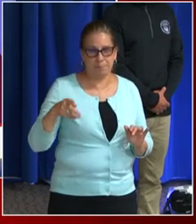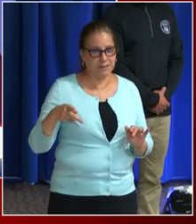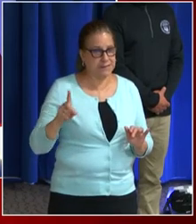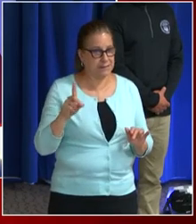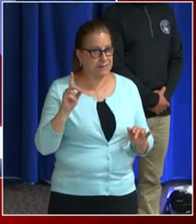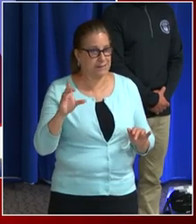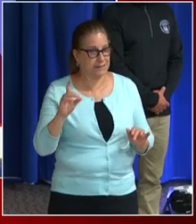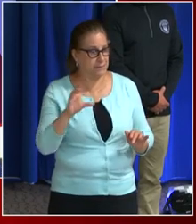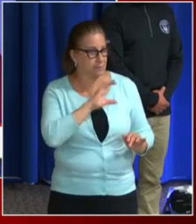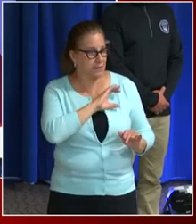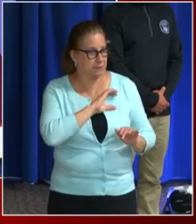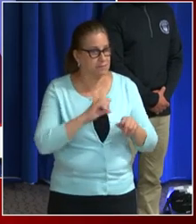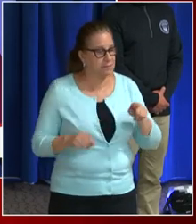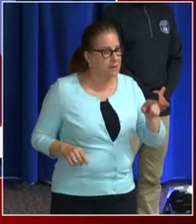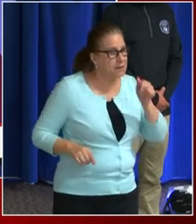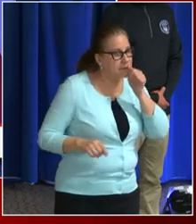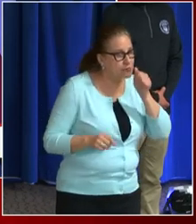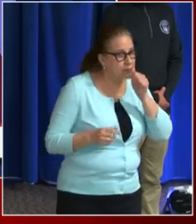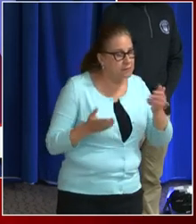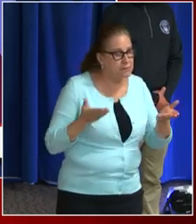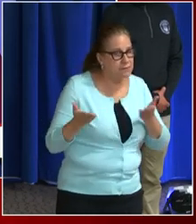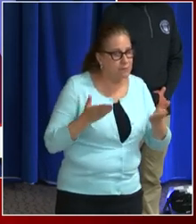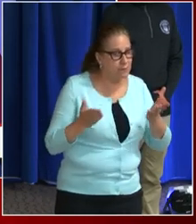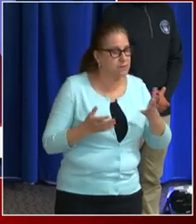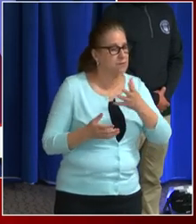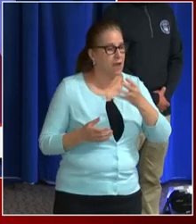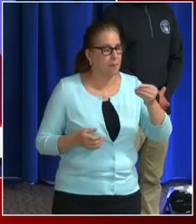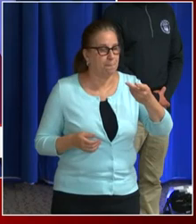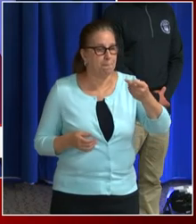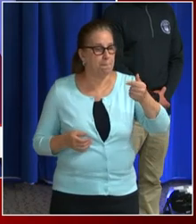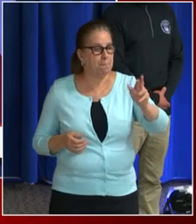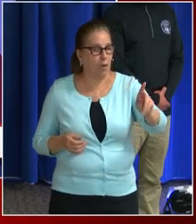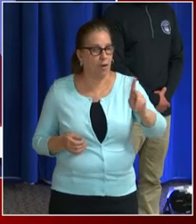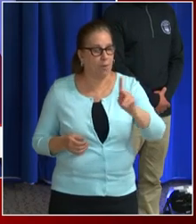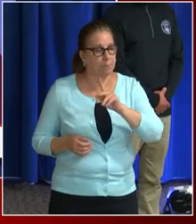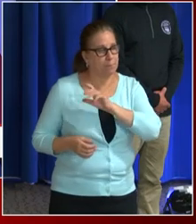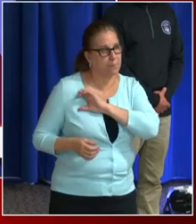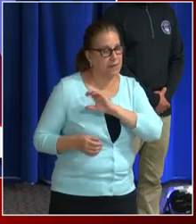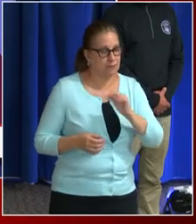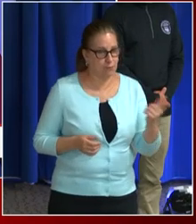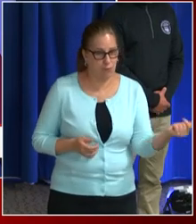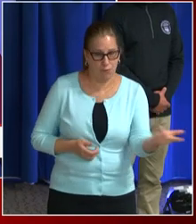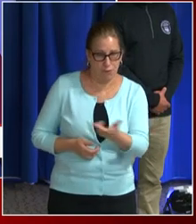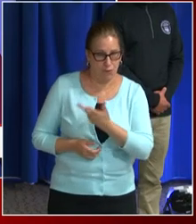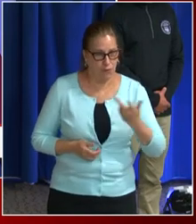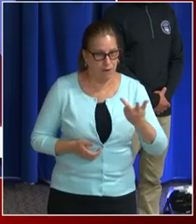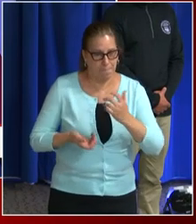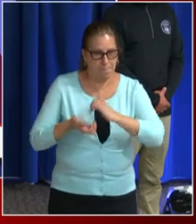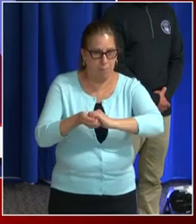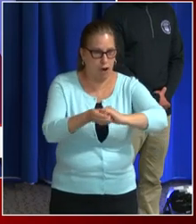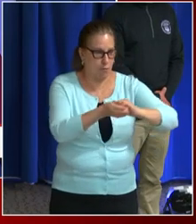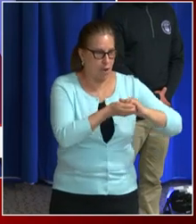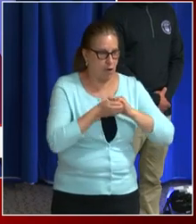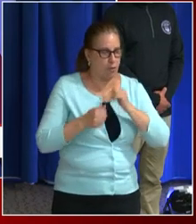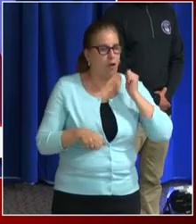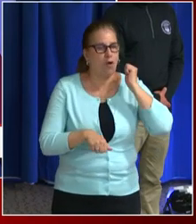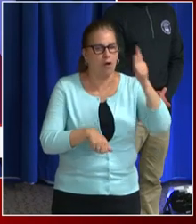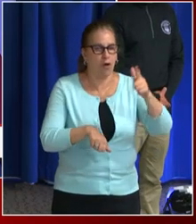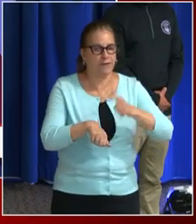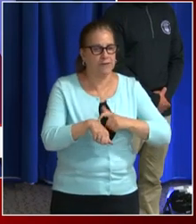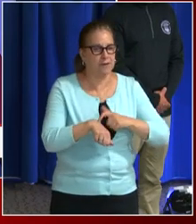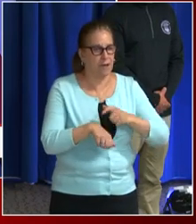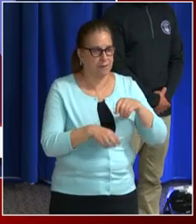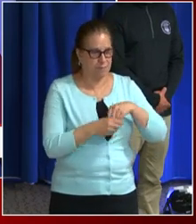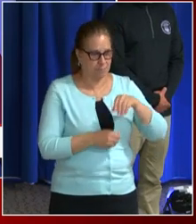Service, and the Park Police work together all the time. Dozens of times in Lafayette Park, and many more demonstrations